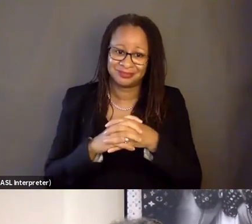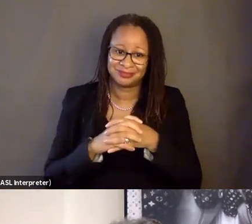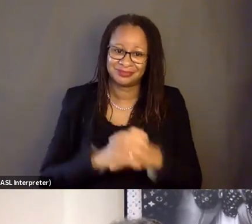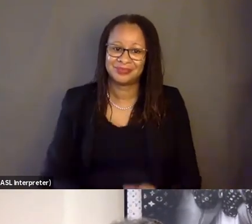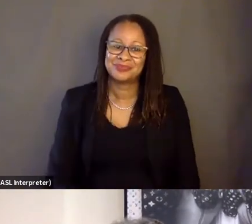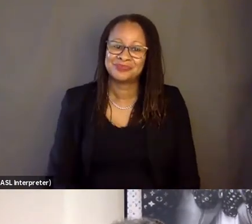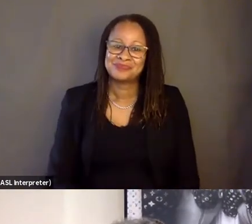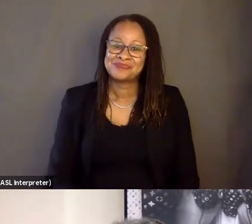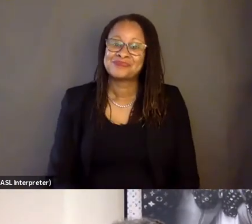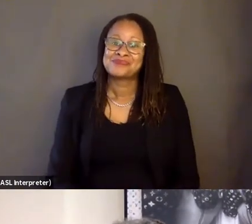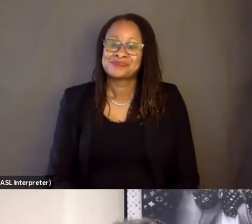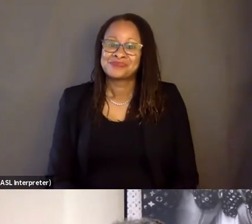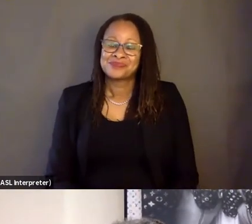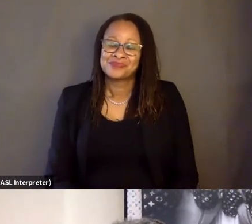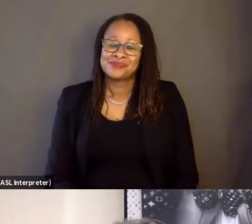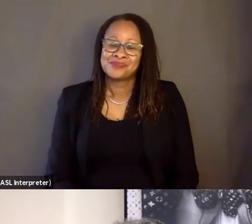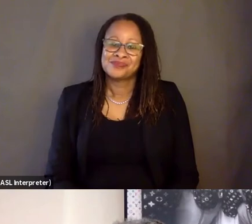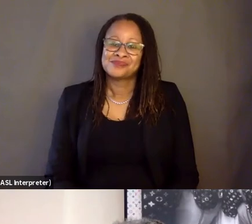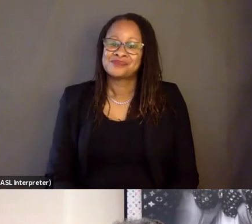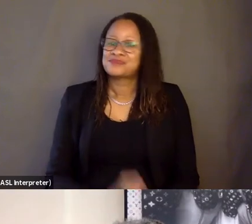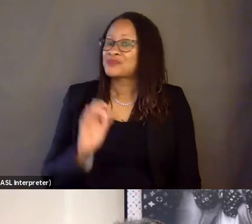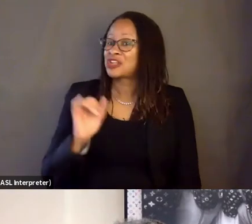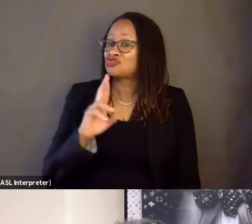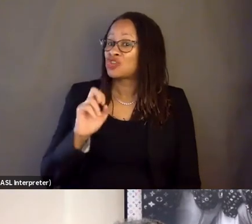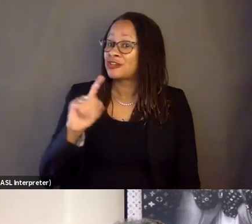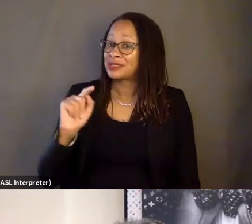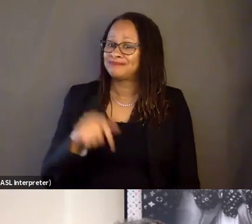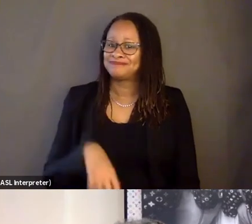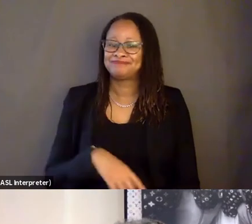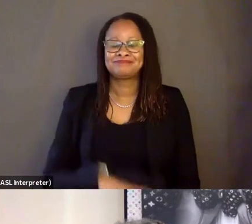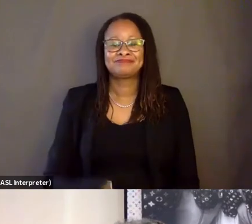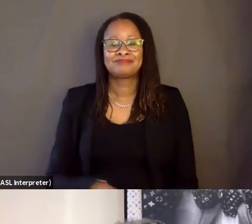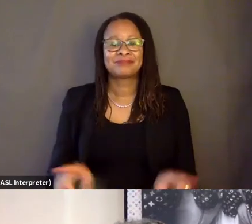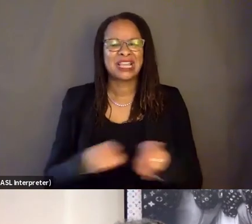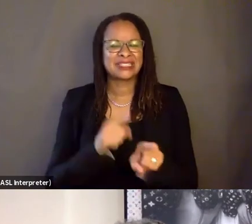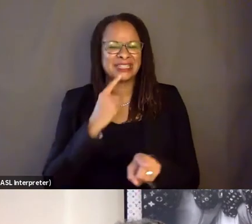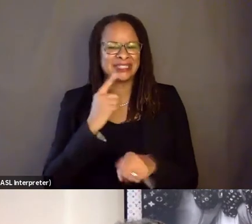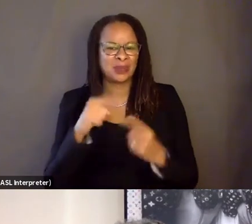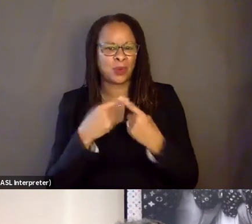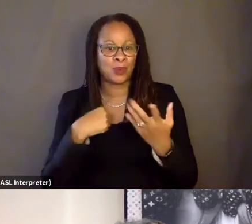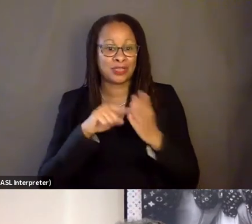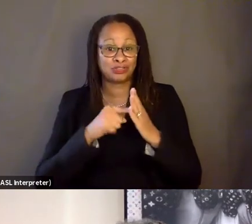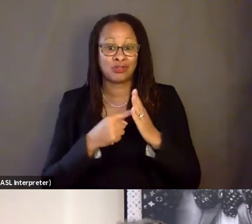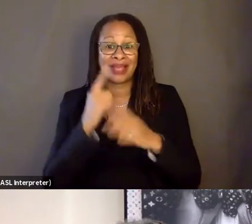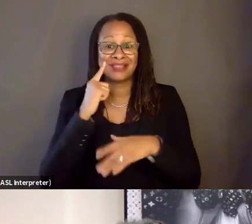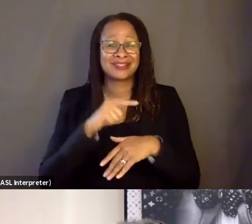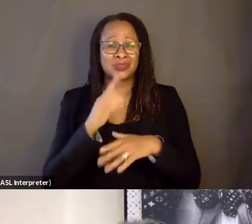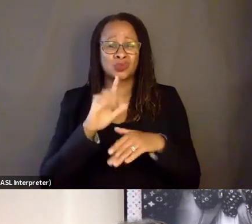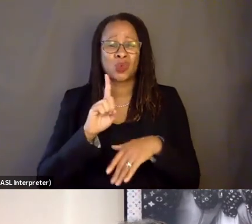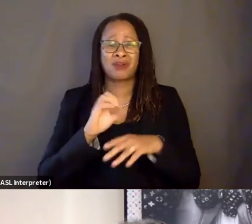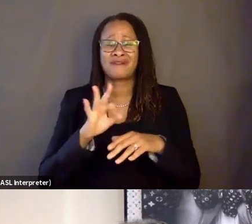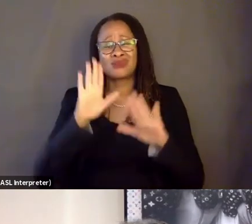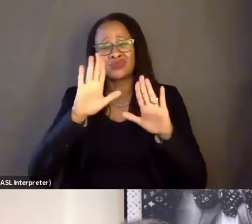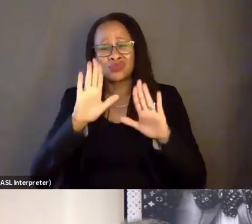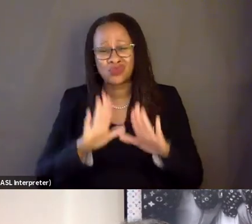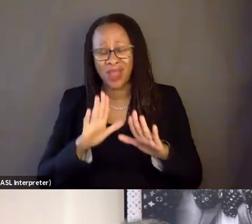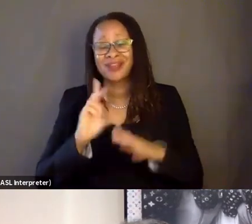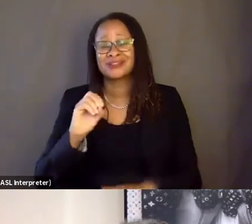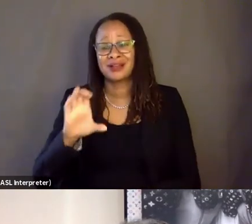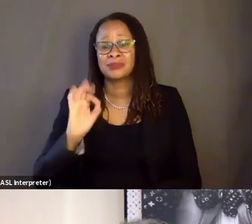As I said when we began this, I think this is one of the great documentaries of our time. I think it is one of the most